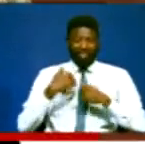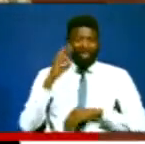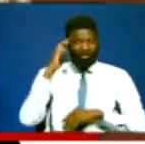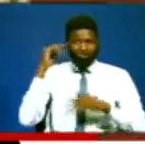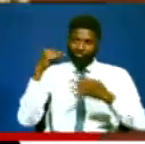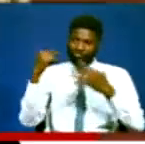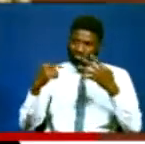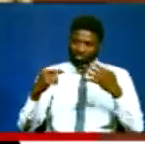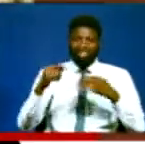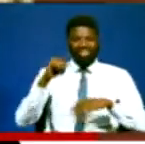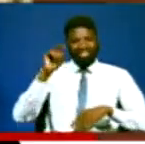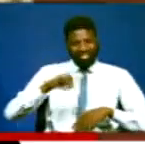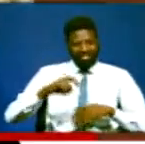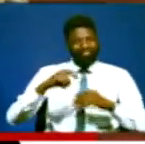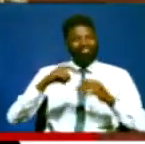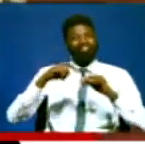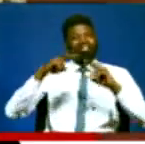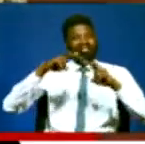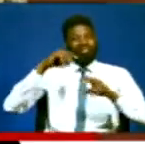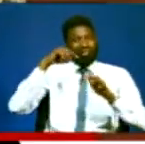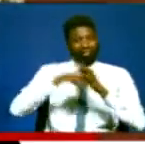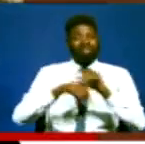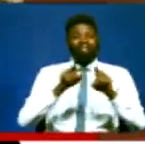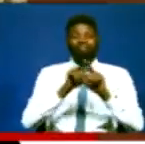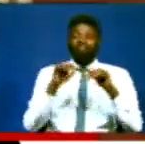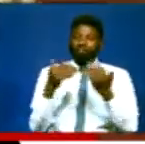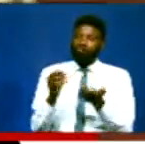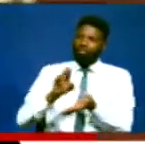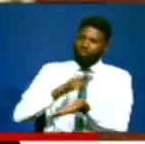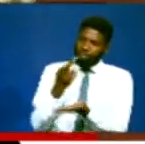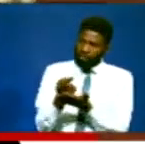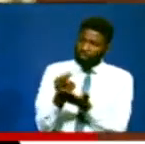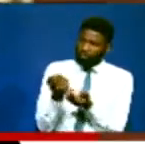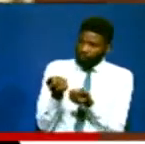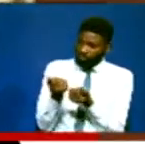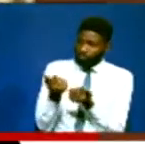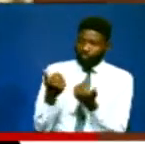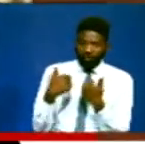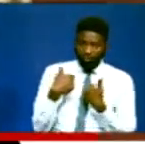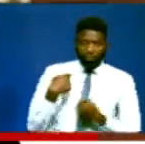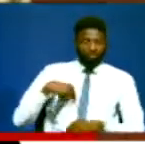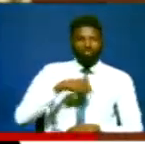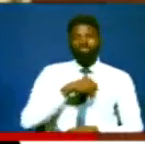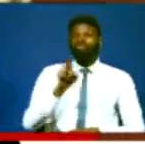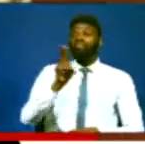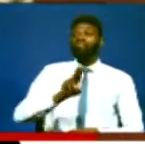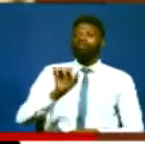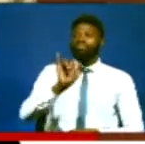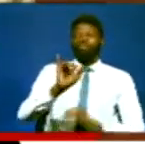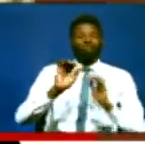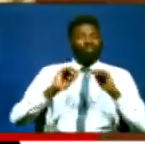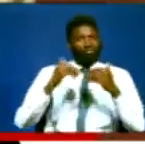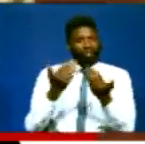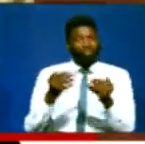looked into, even in terms of how we spend those resources, the mm-hmm. little resources that we get. How else can we leverage on